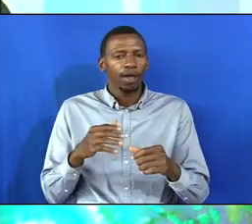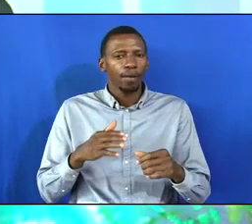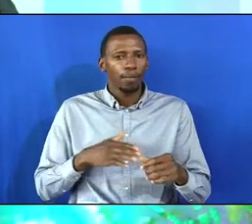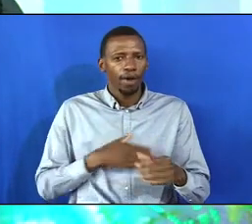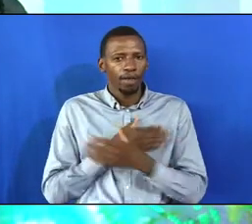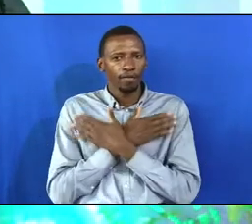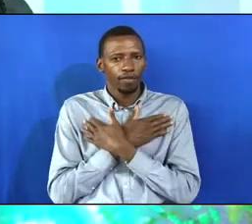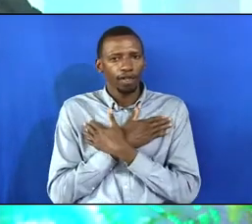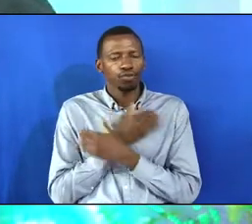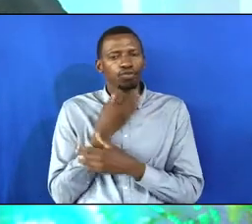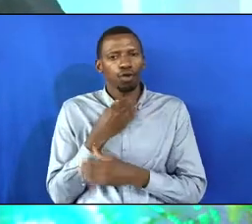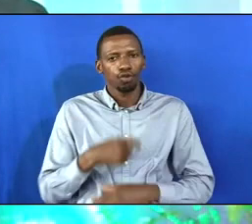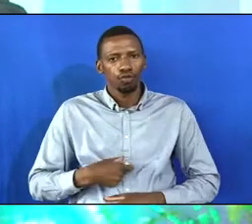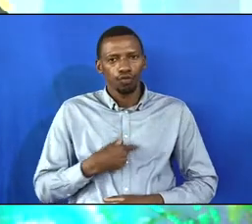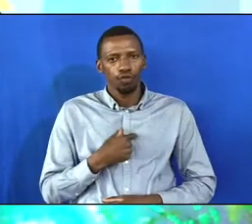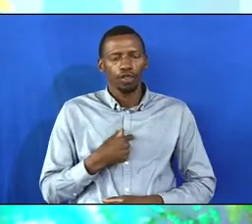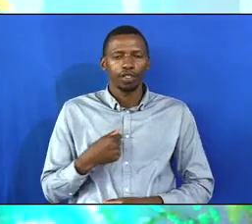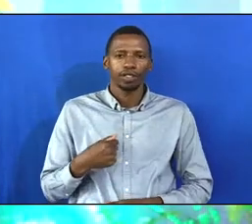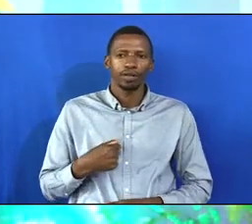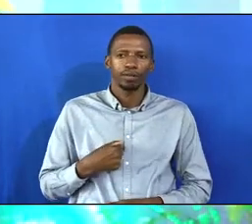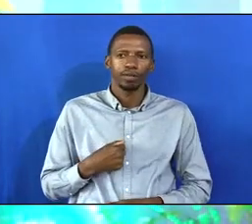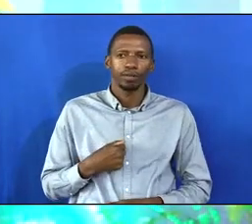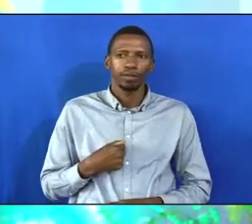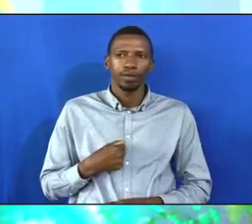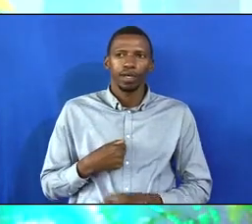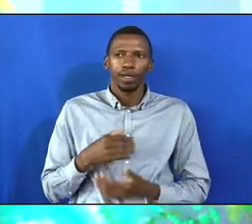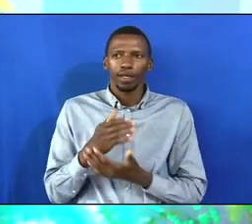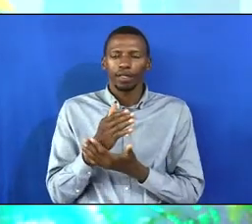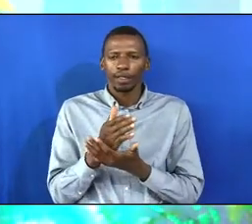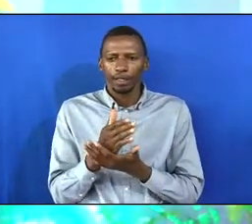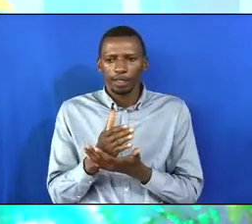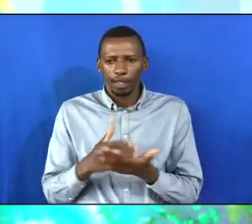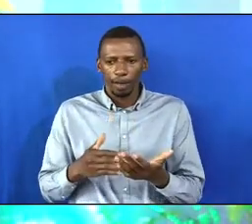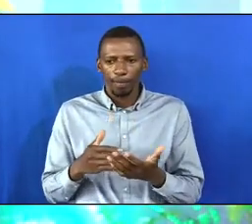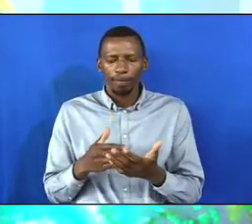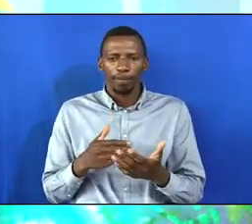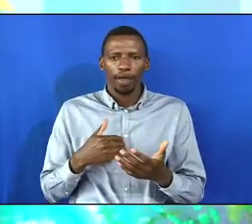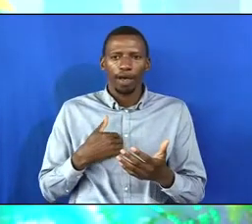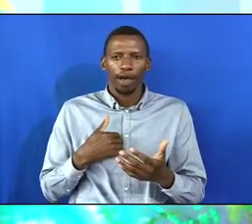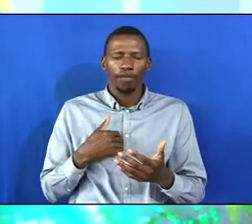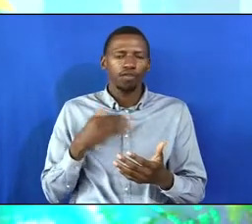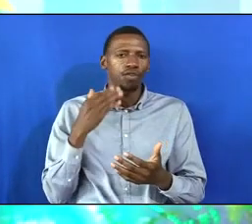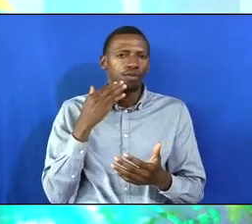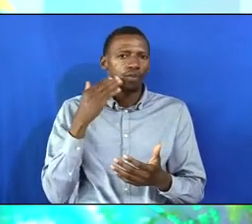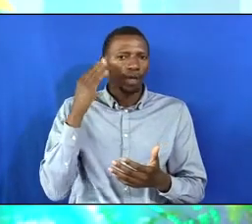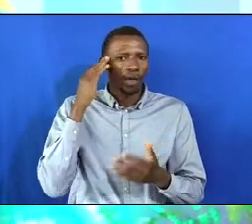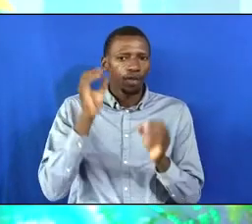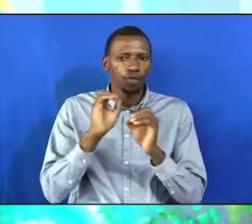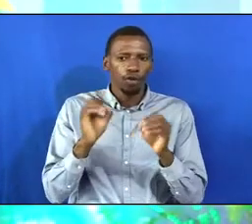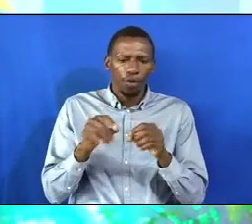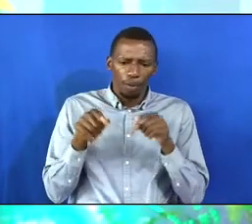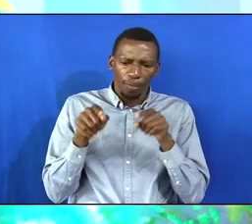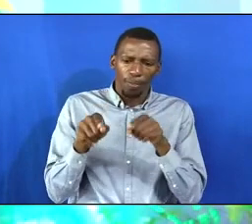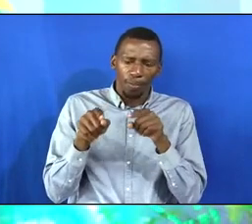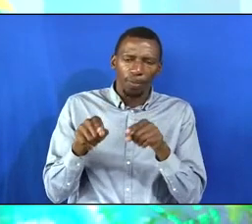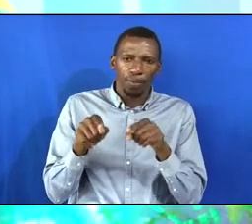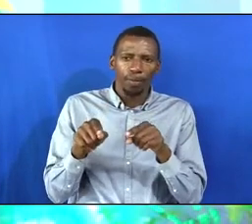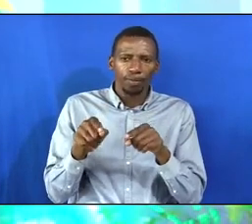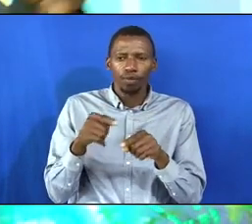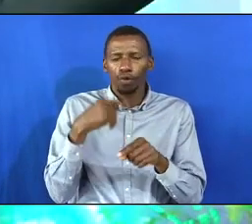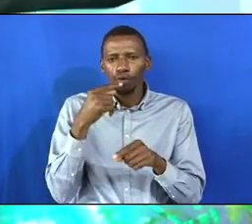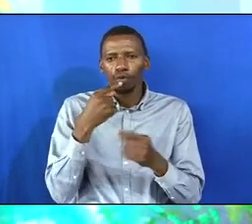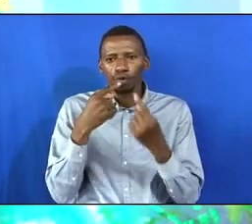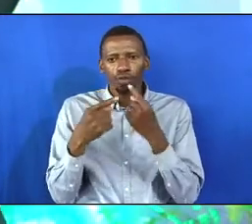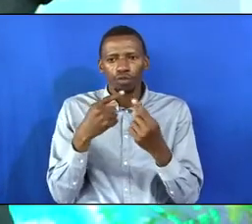Some of them have no heads and they point at me very bitterly. Some of them have heads, they have no hands. Those ones talk and they